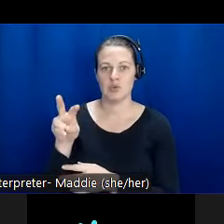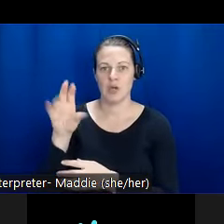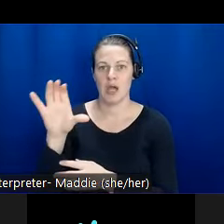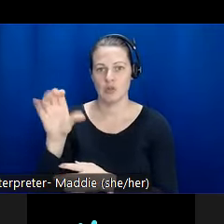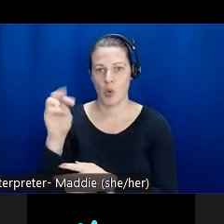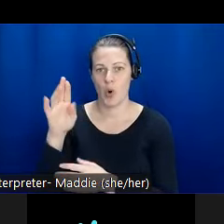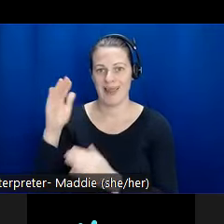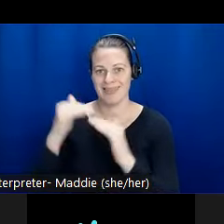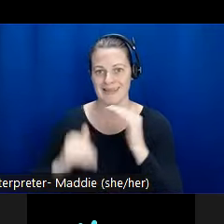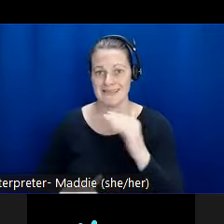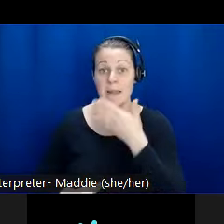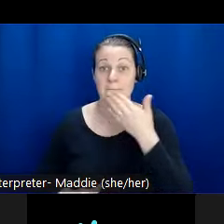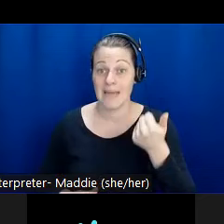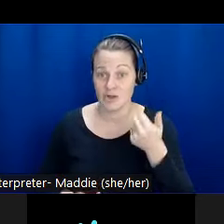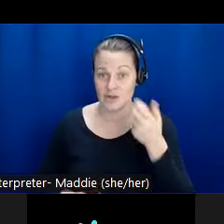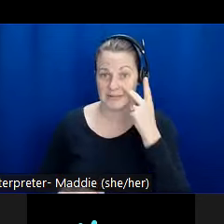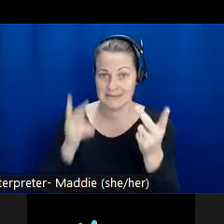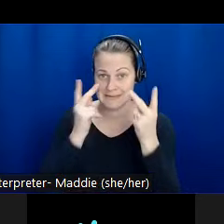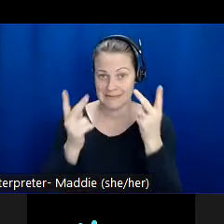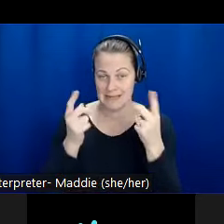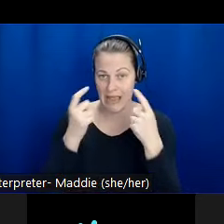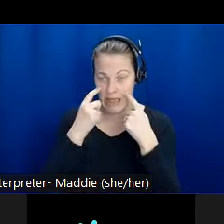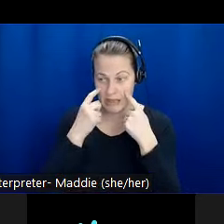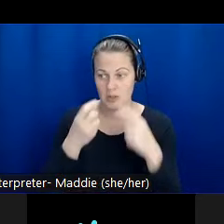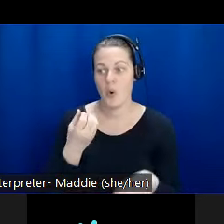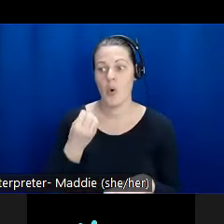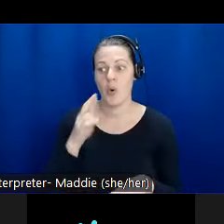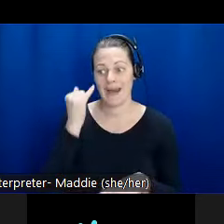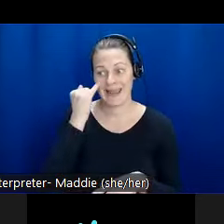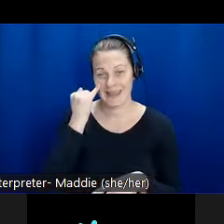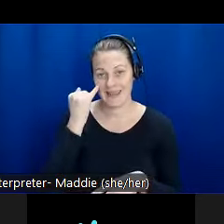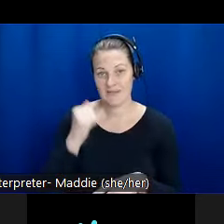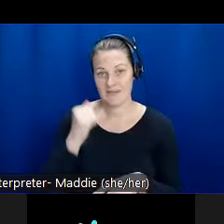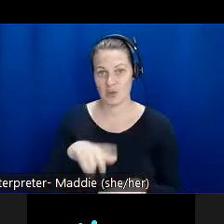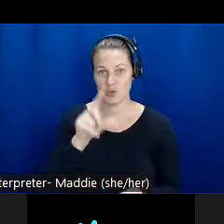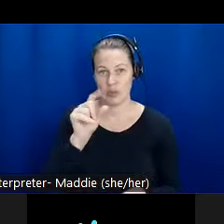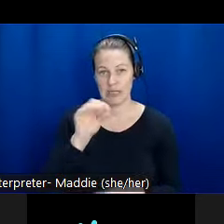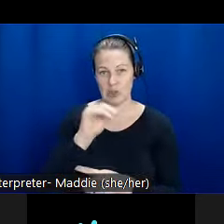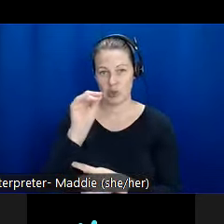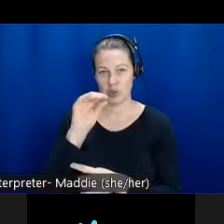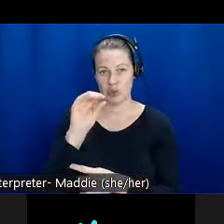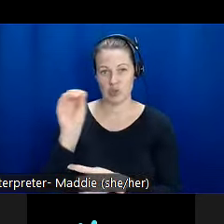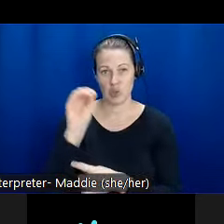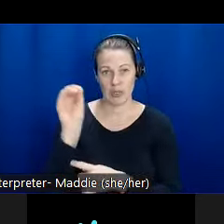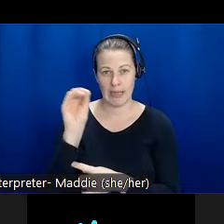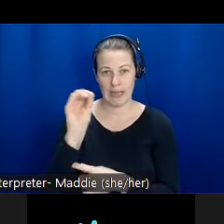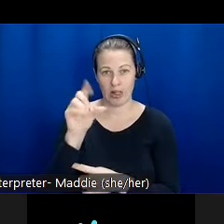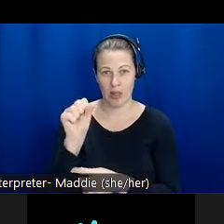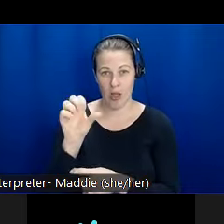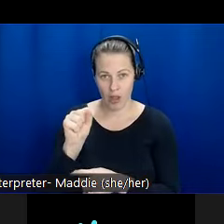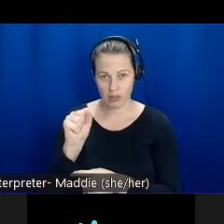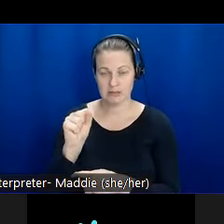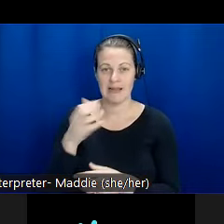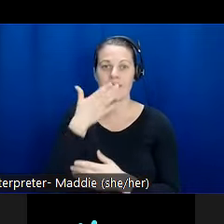you have visual field loss of 20 degrees or less in the better seeing eye. And these are definitions that are set